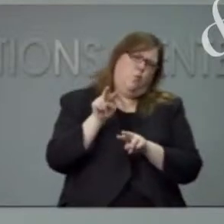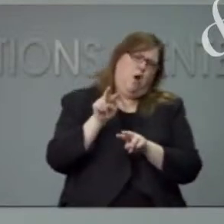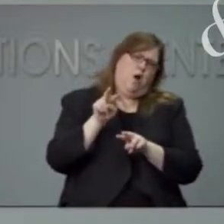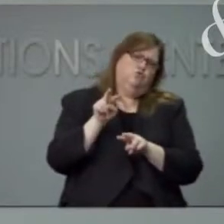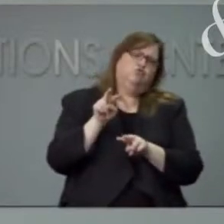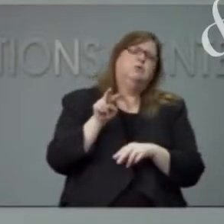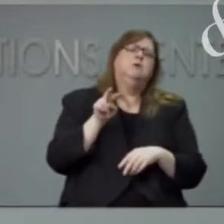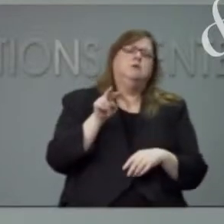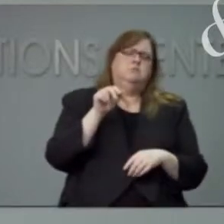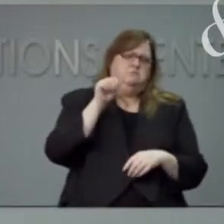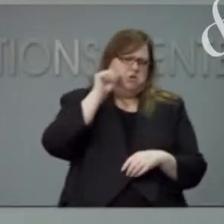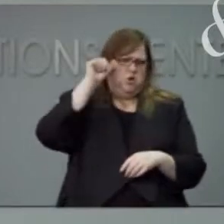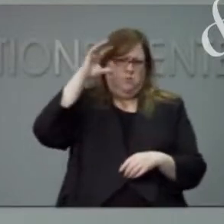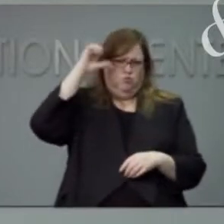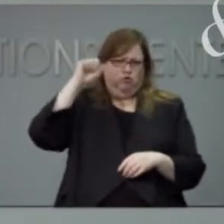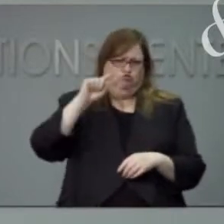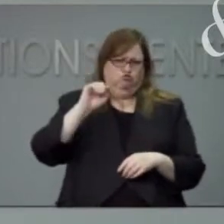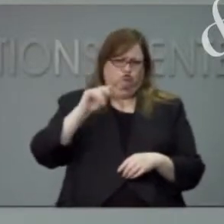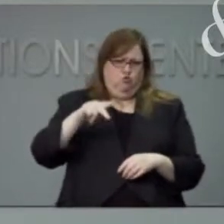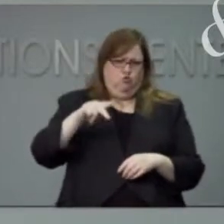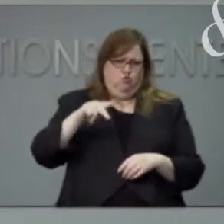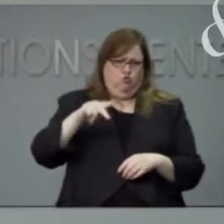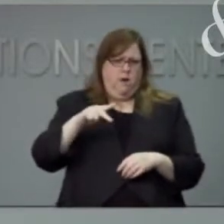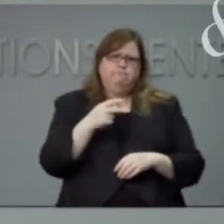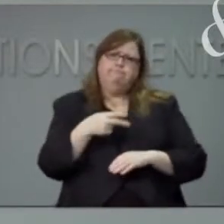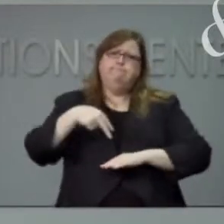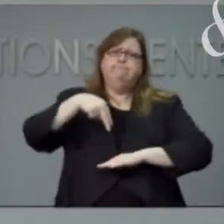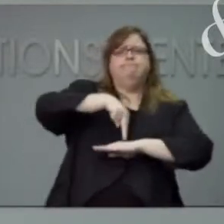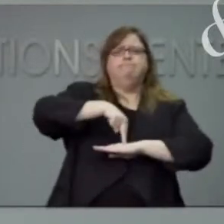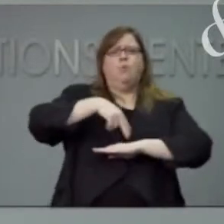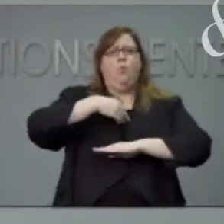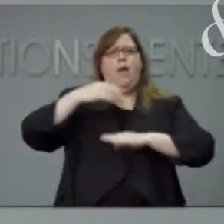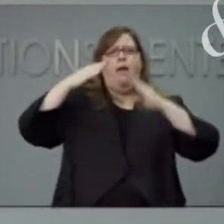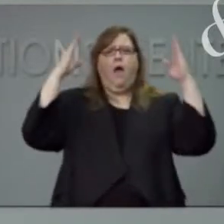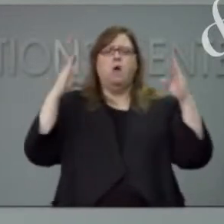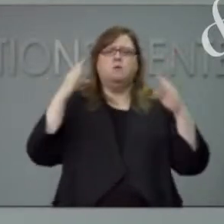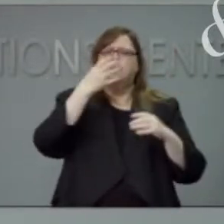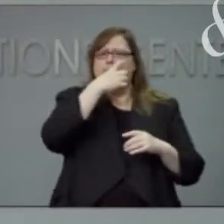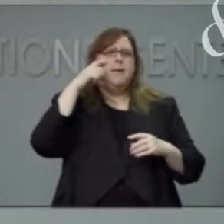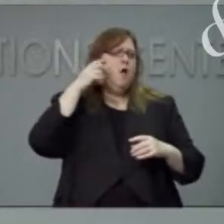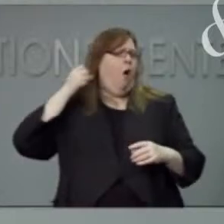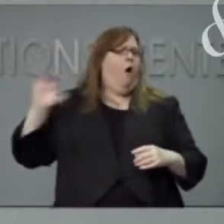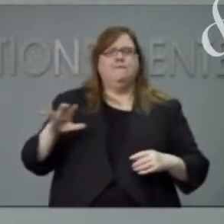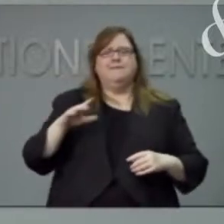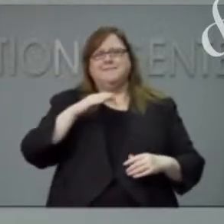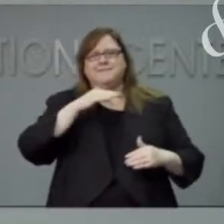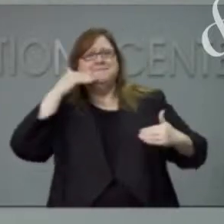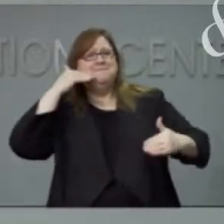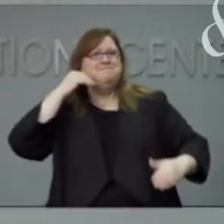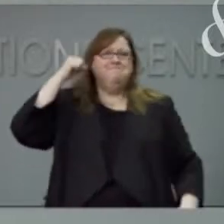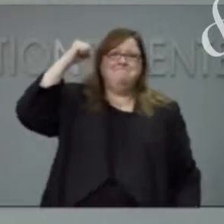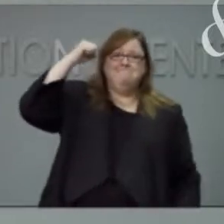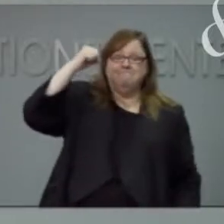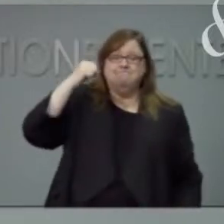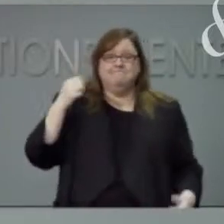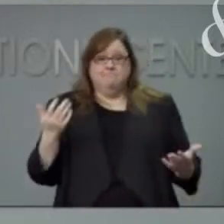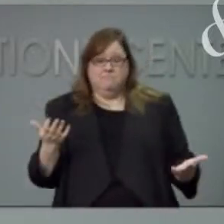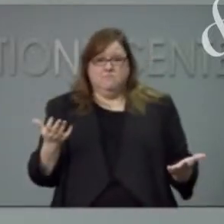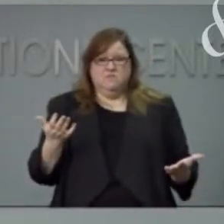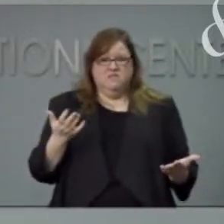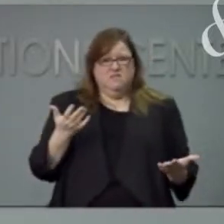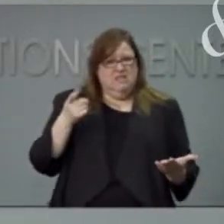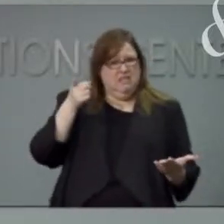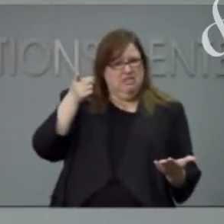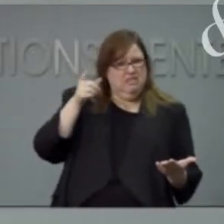removed his mask in front of the White House. How concerned were you about that and the potential impact that that action could have on our state?